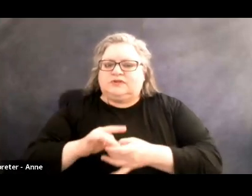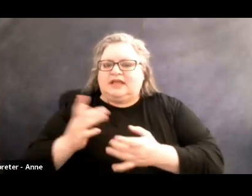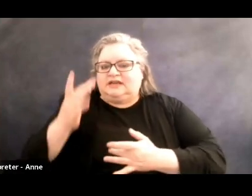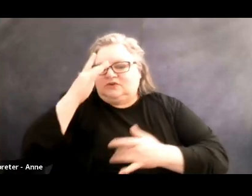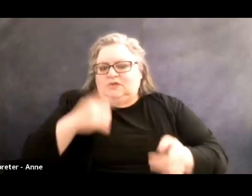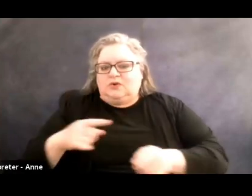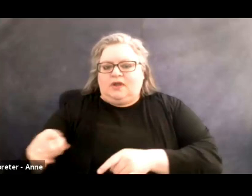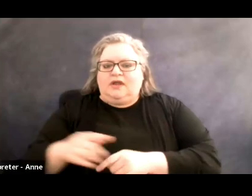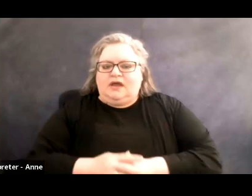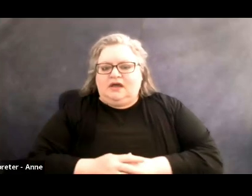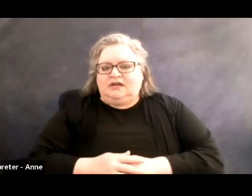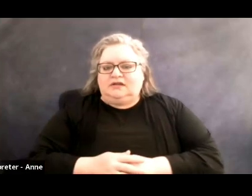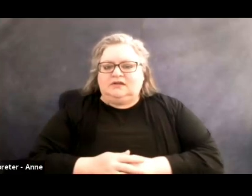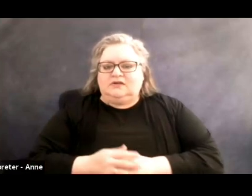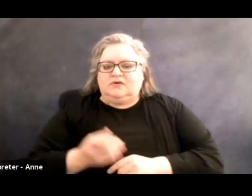going on, or